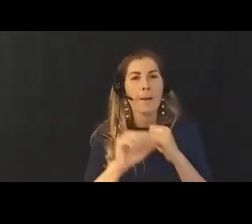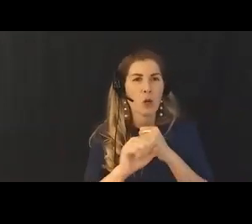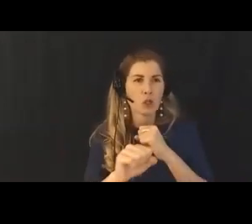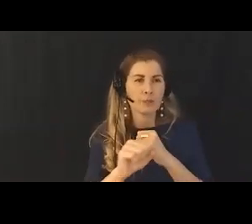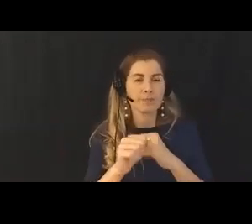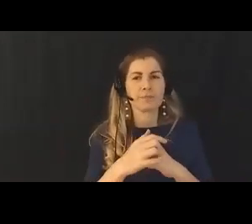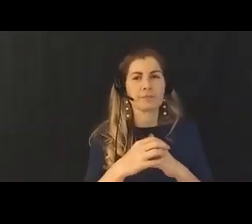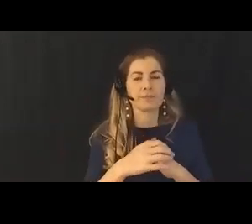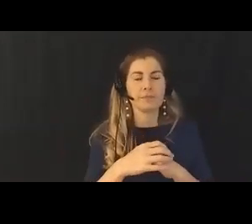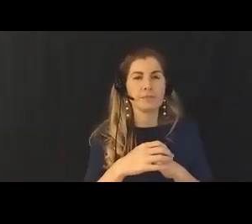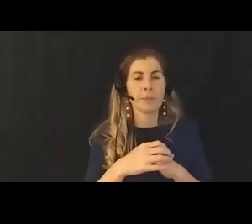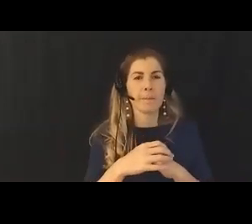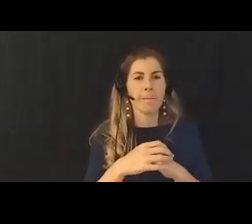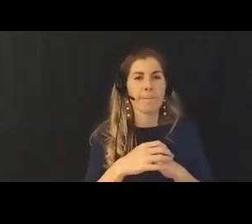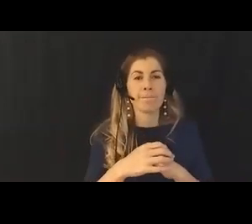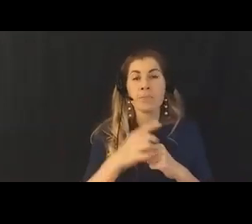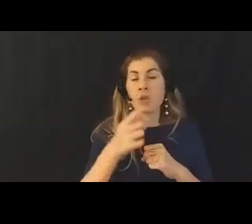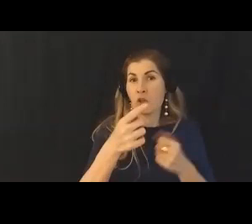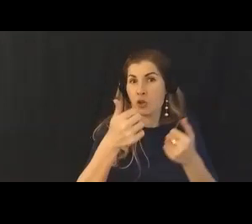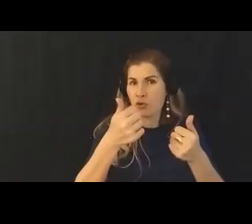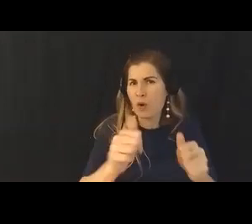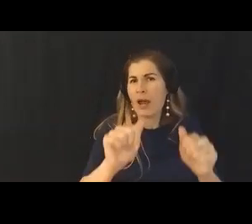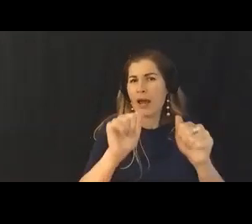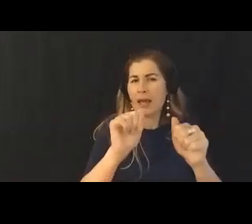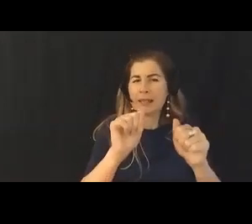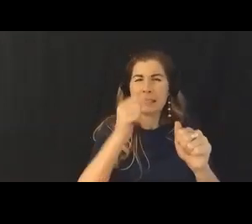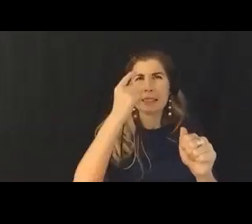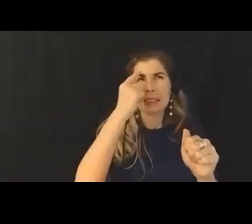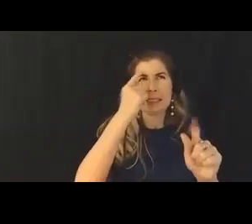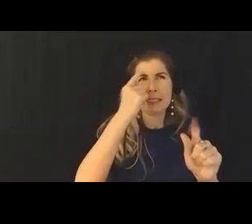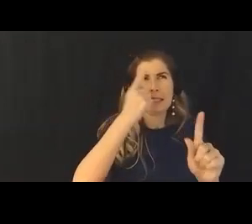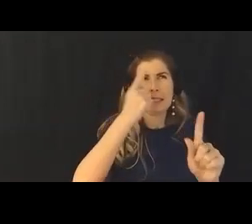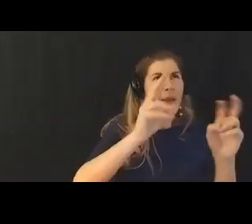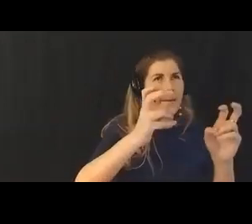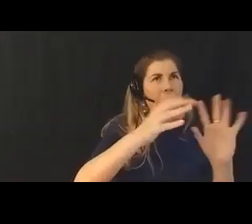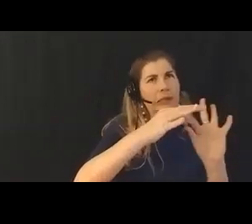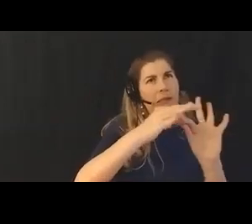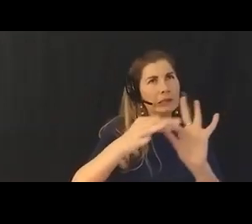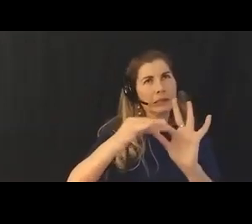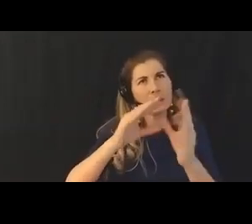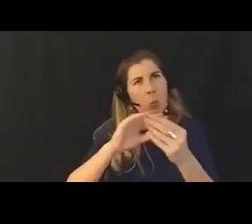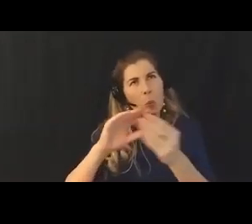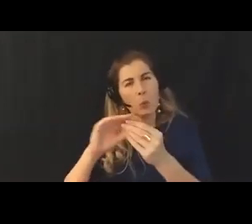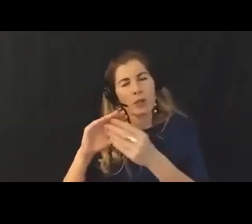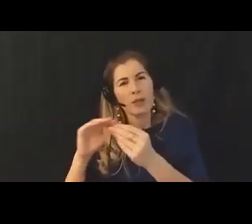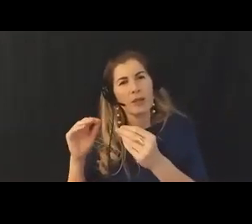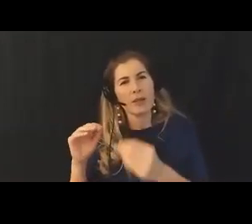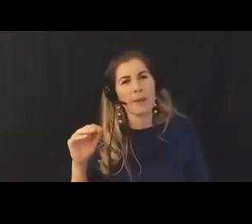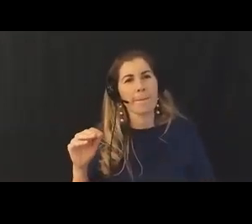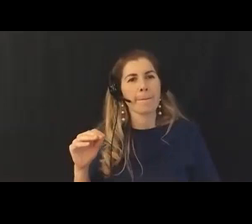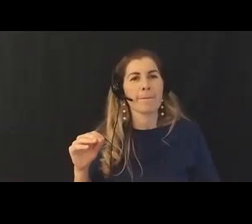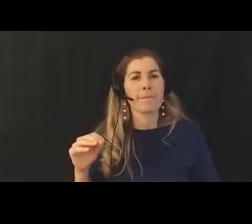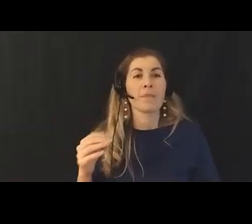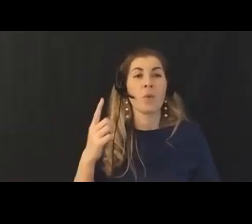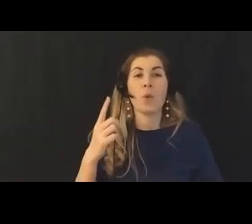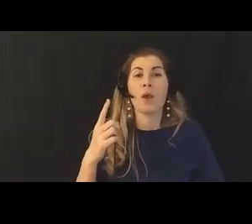this case, you're trying to create it around a specific topic or theme. And one of the